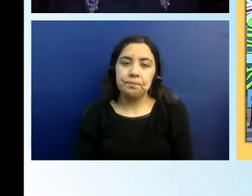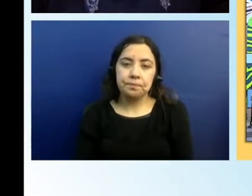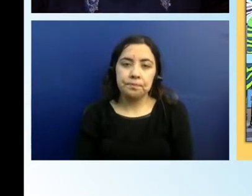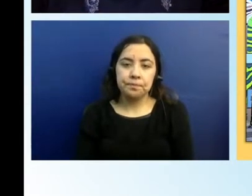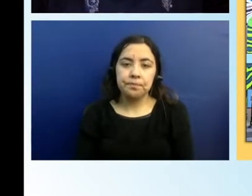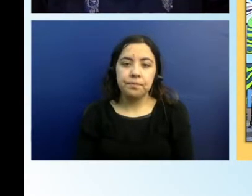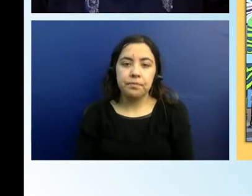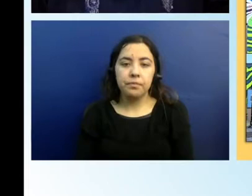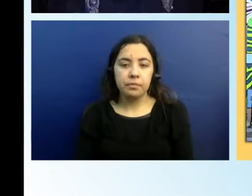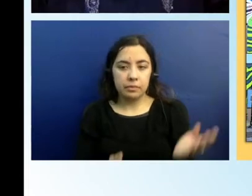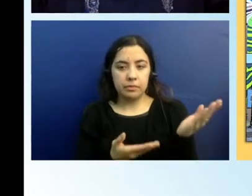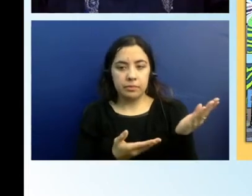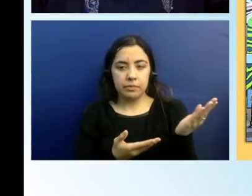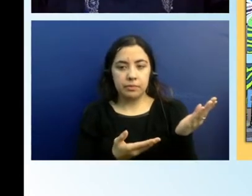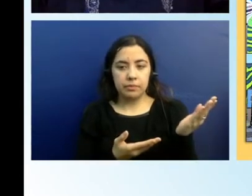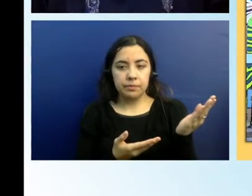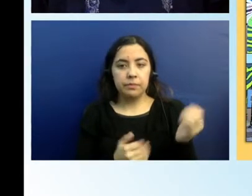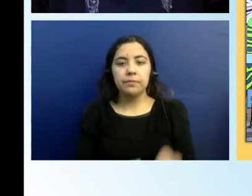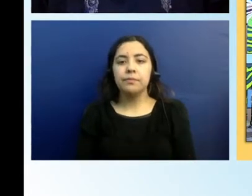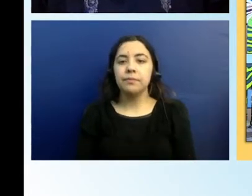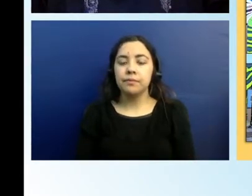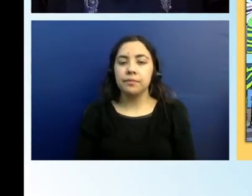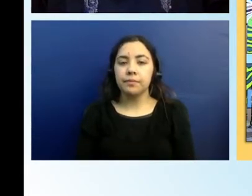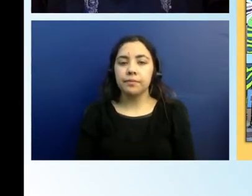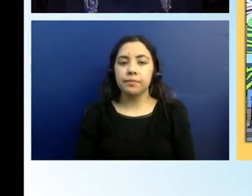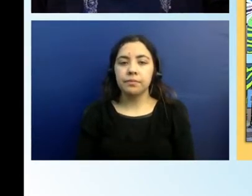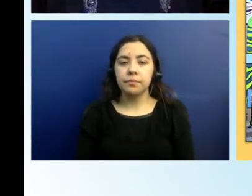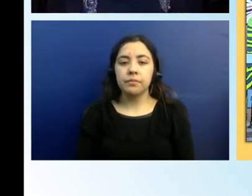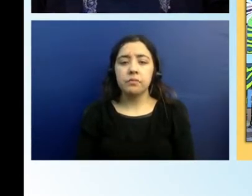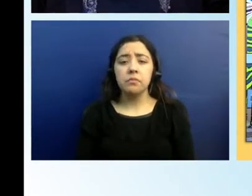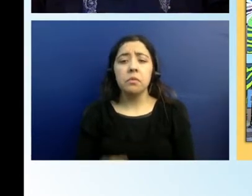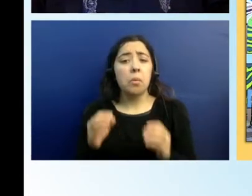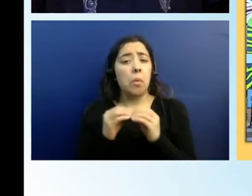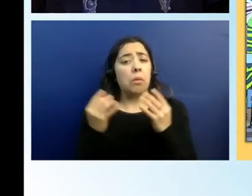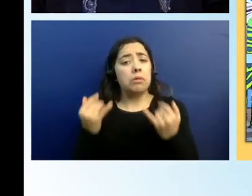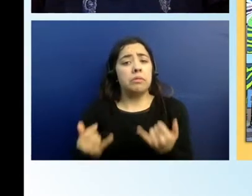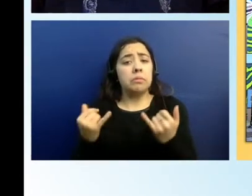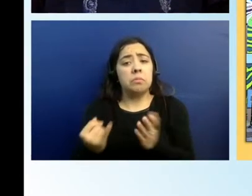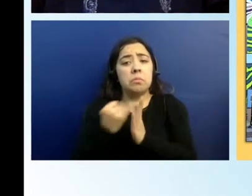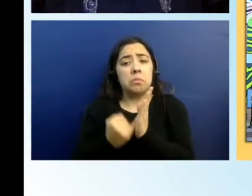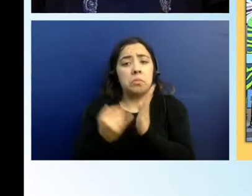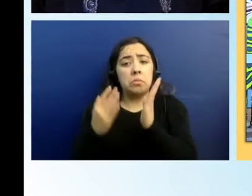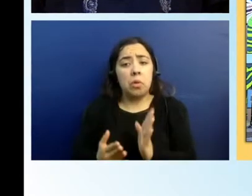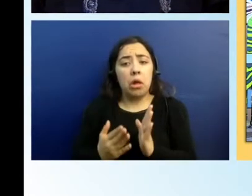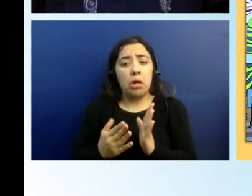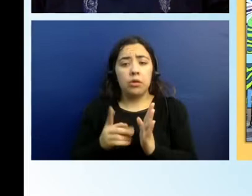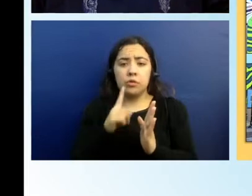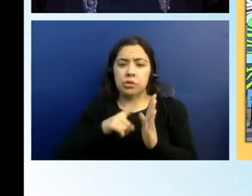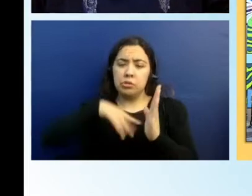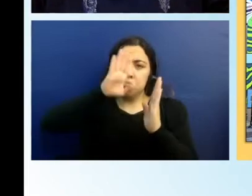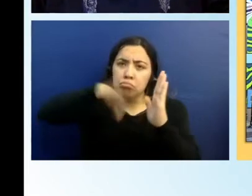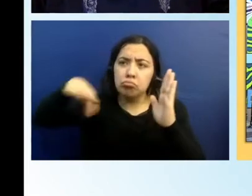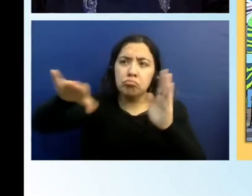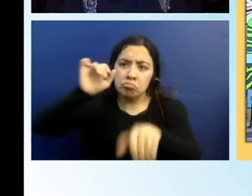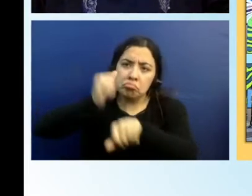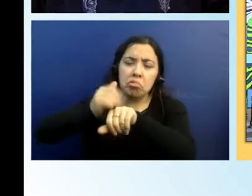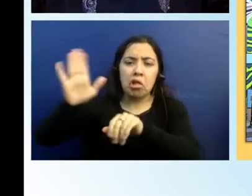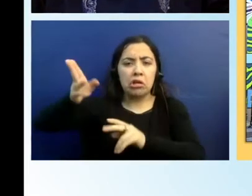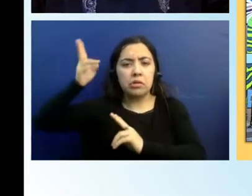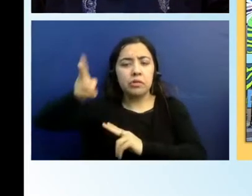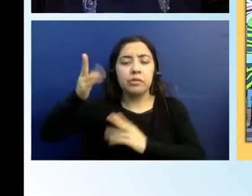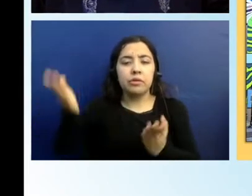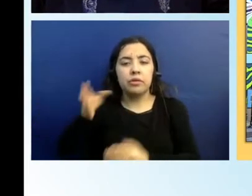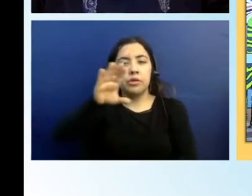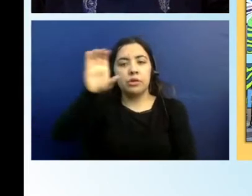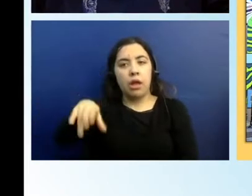There we go. Contemporary artists who mark and memorialize their history in Chicago. These are two